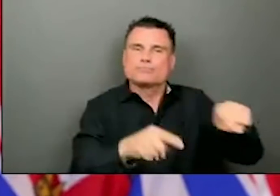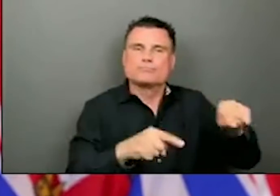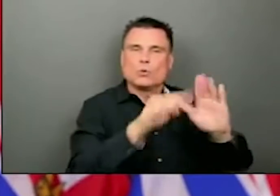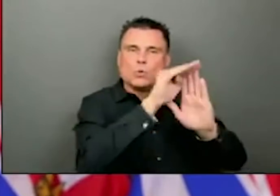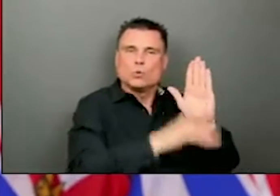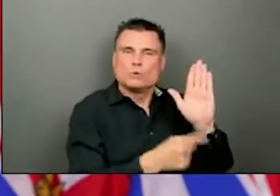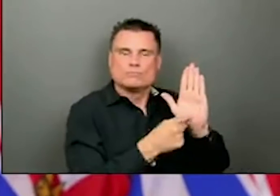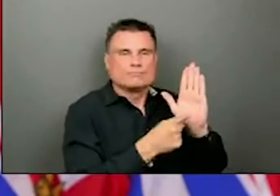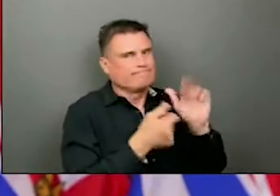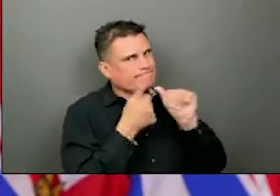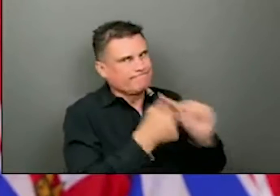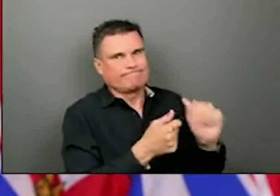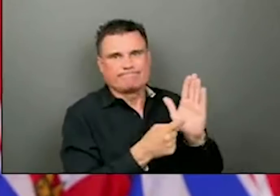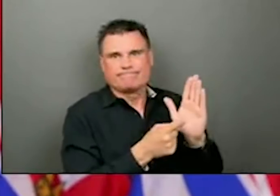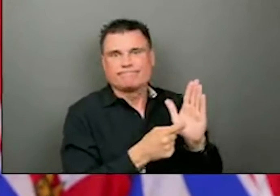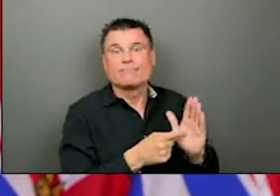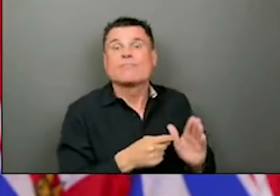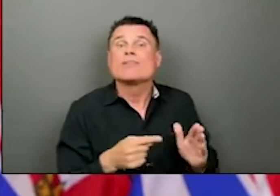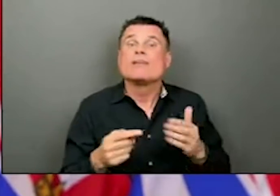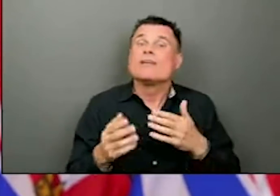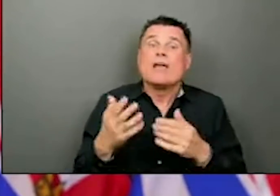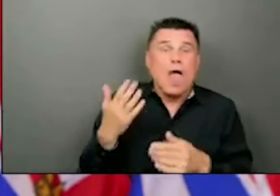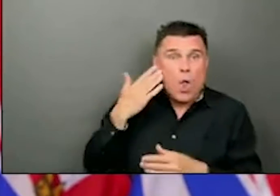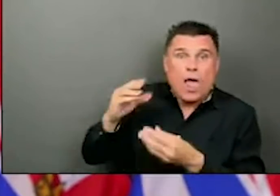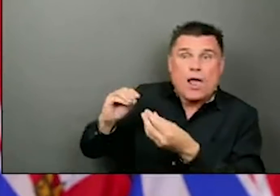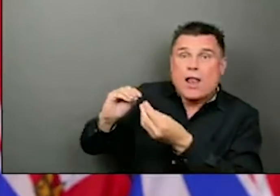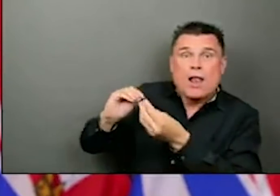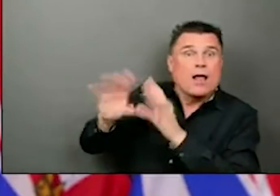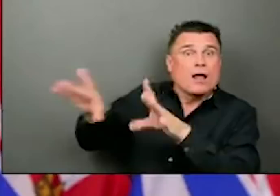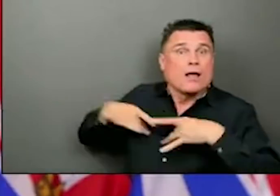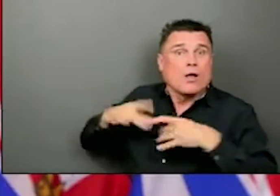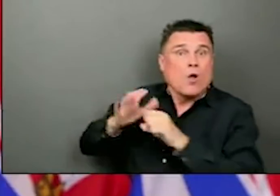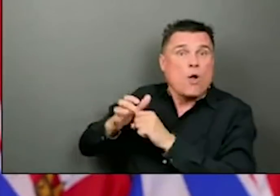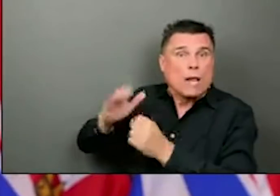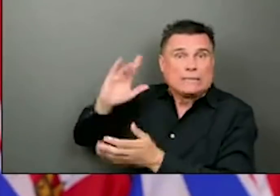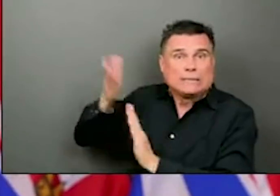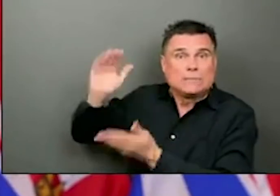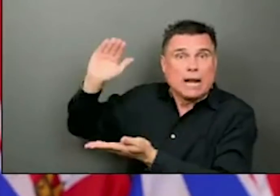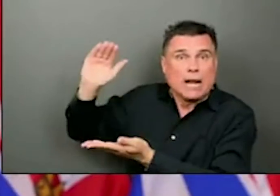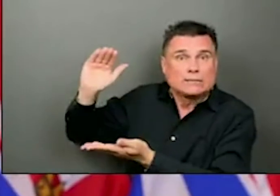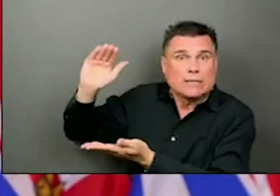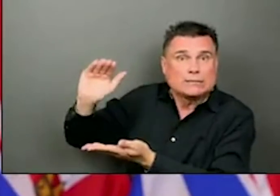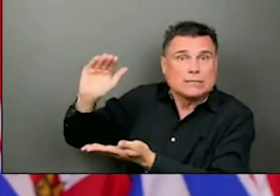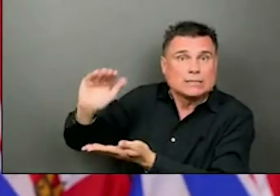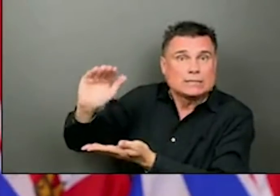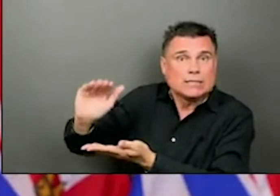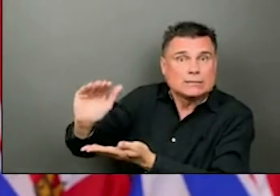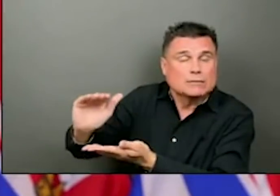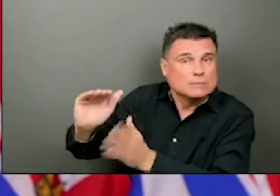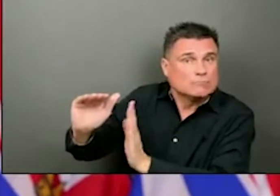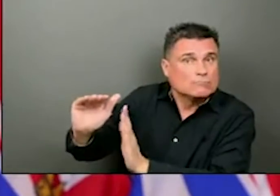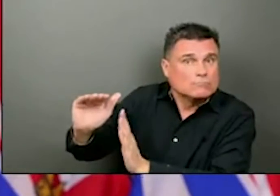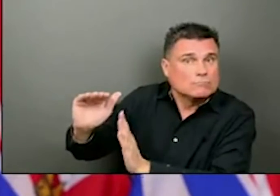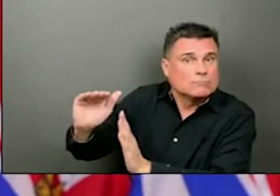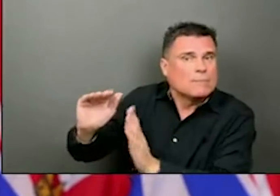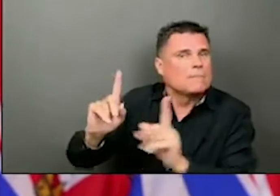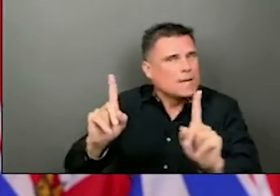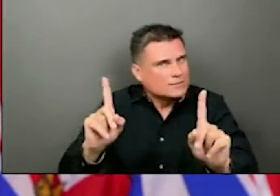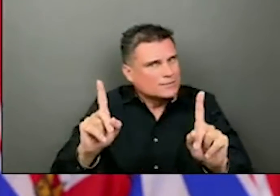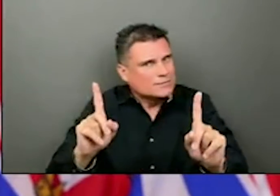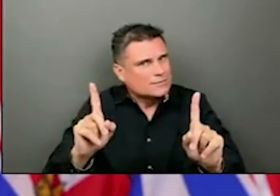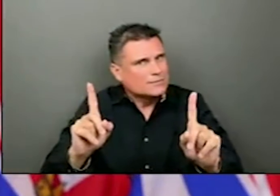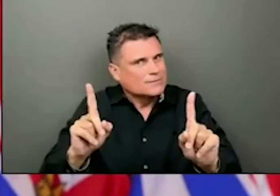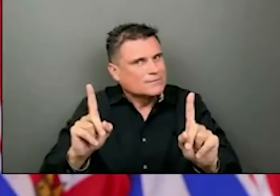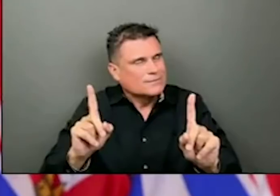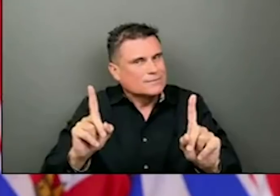down, being cautious in our action and getting our shots will make next weekend even better, and the weekends after that even better and